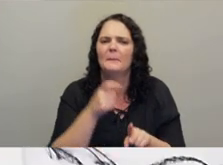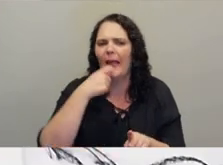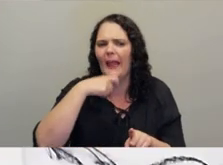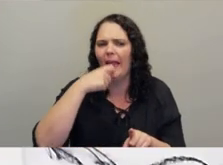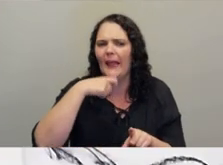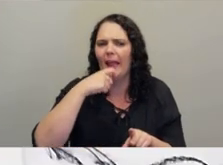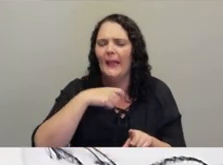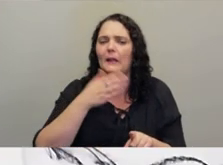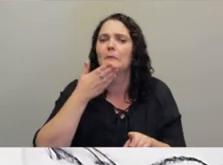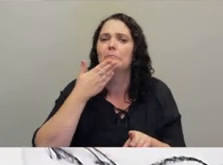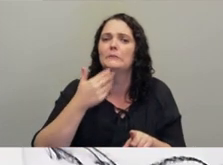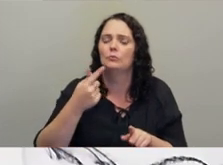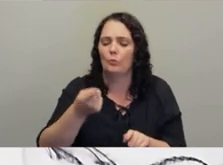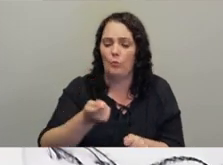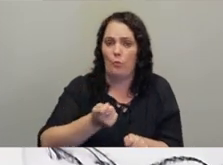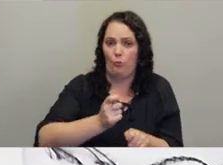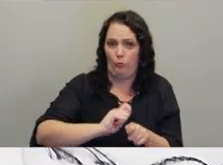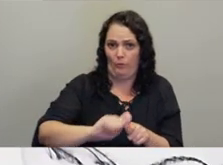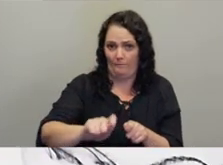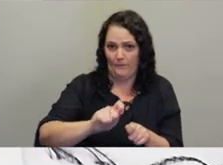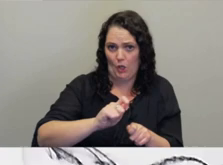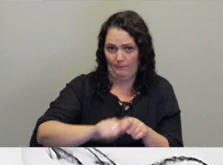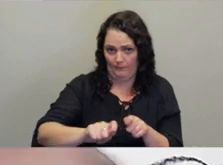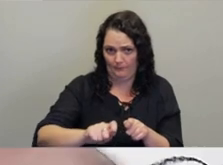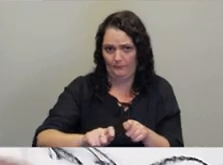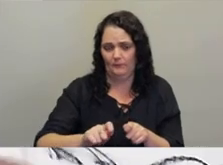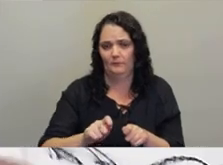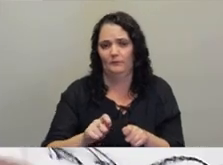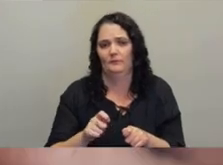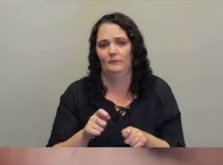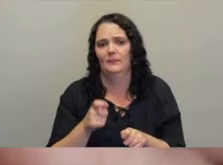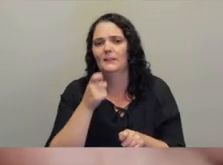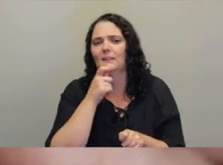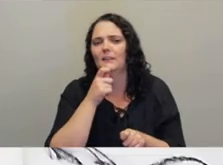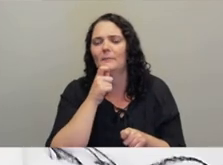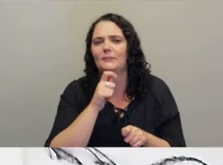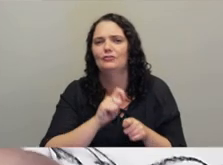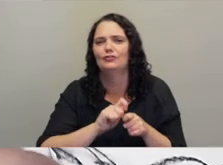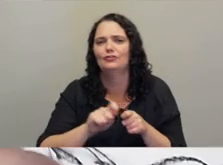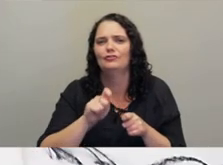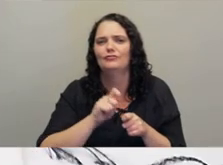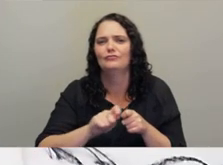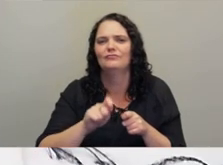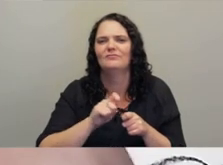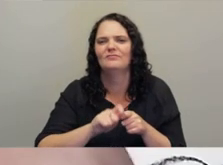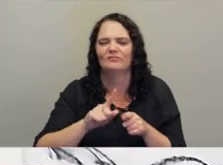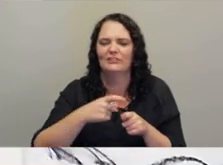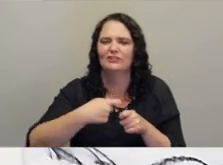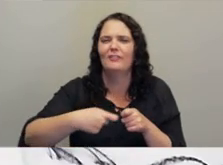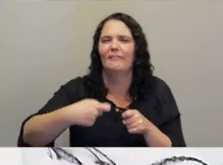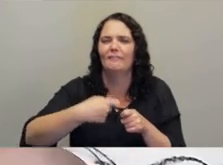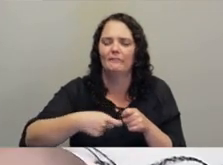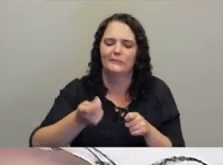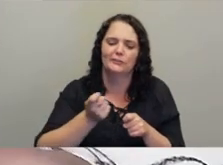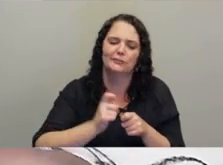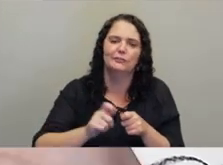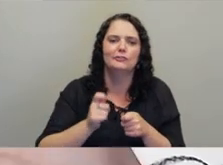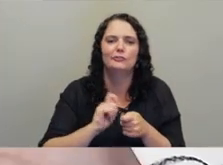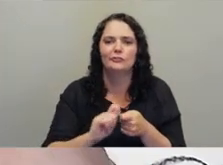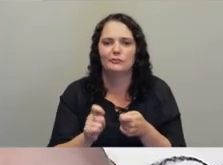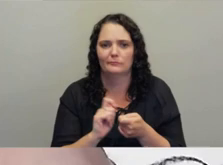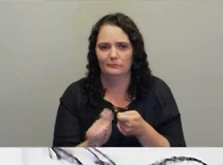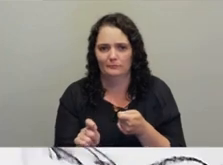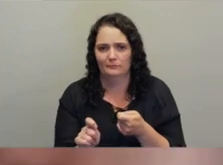knife, please cut away from you. All that you're going to do is just start whittling. Just start shaving away at that bamboo. And if your knife